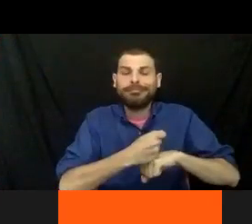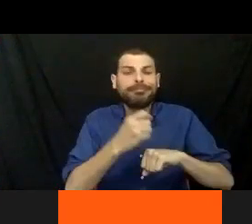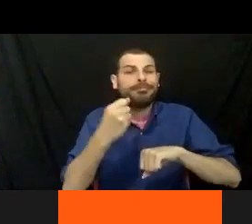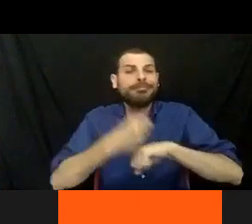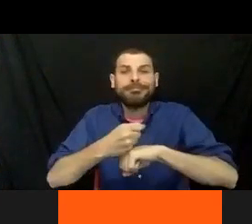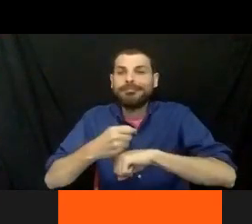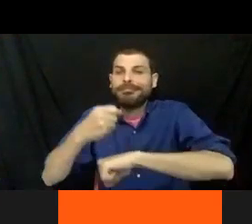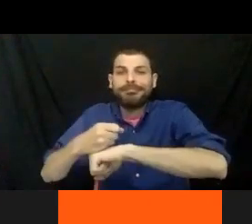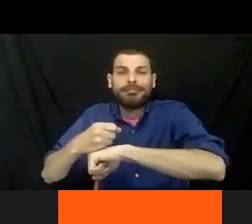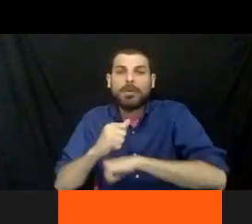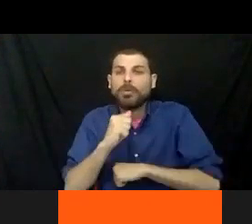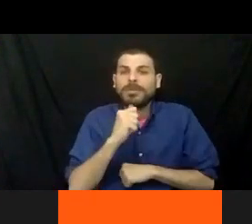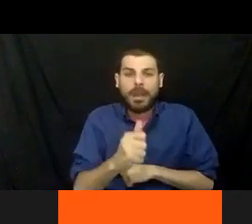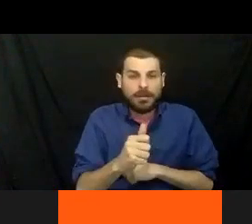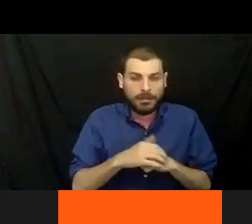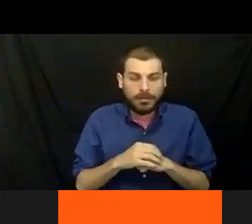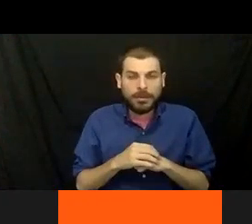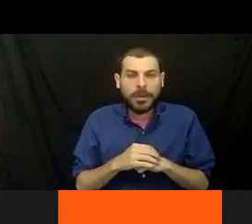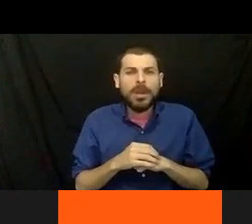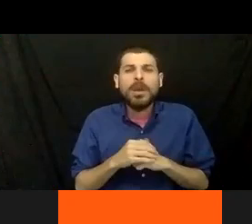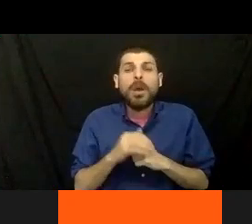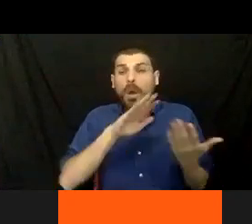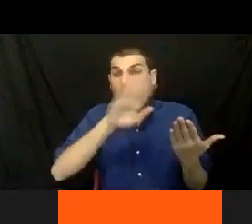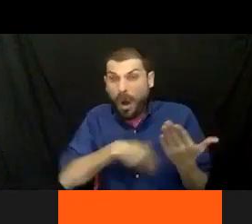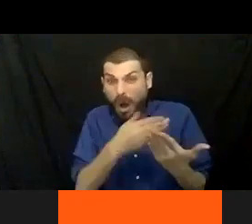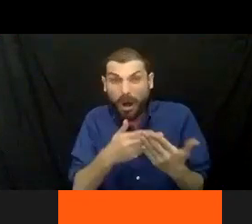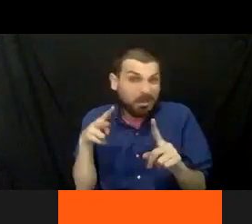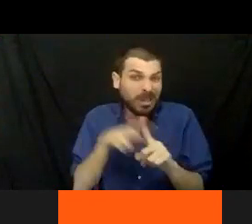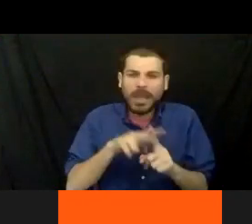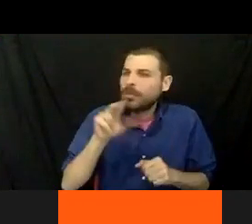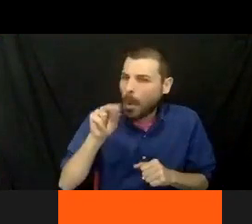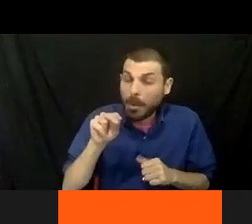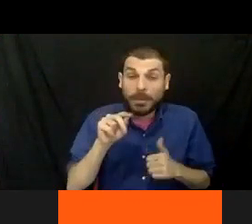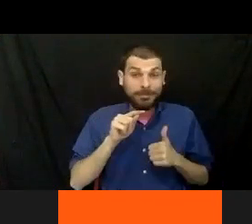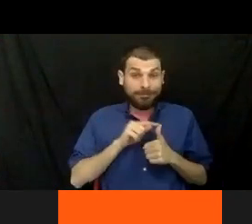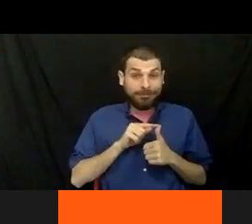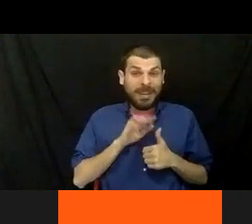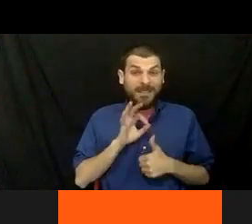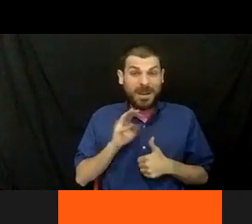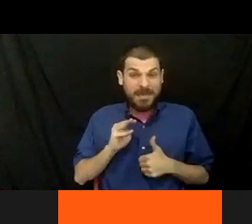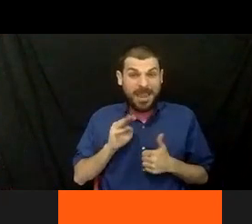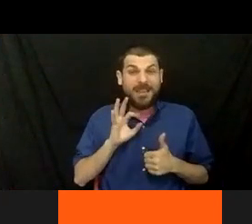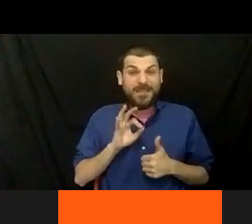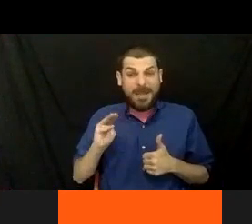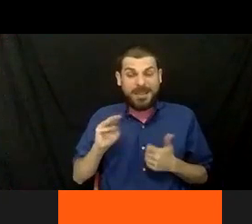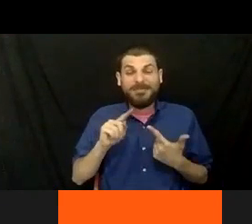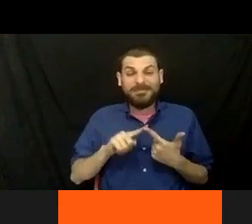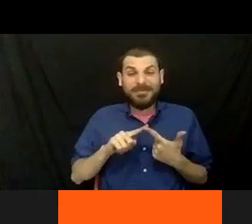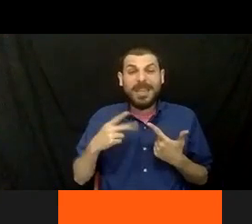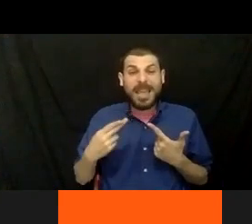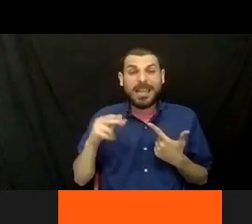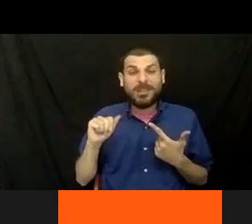loans, Fannie Mae loans, Freddie Mac, FHA, with the exception of loans for vacant or abandoned